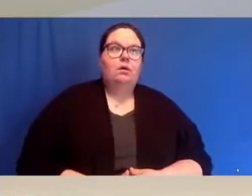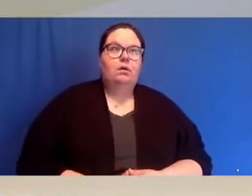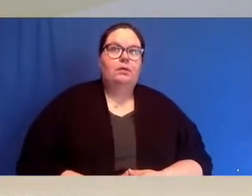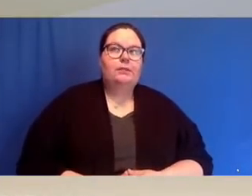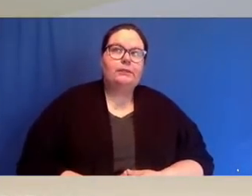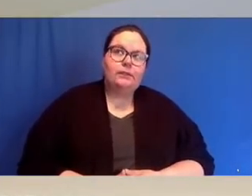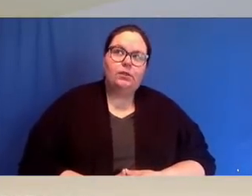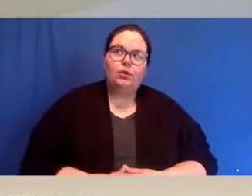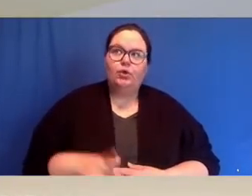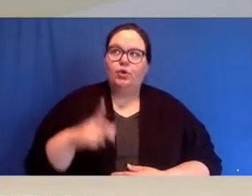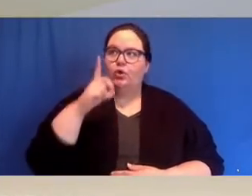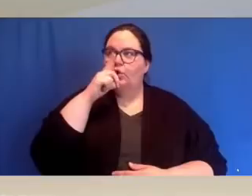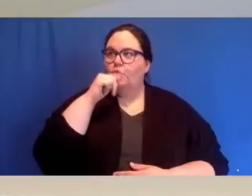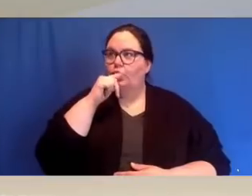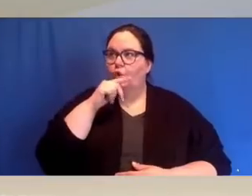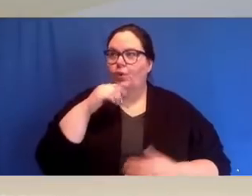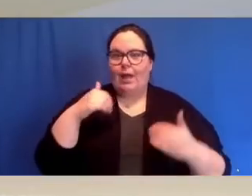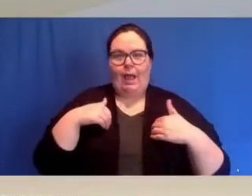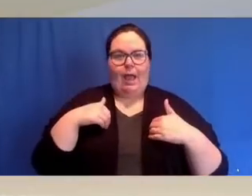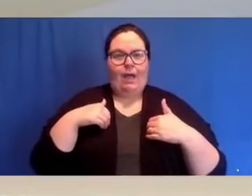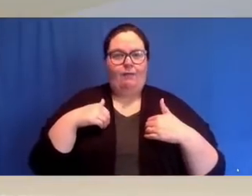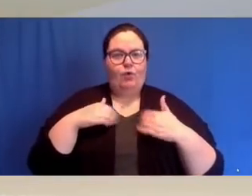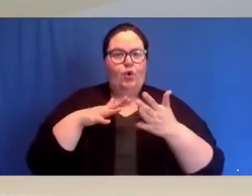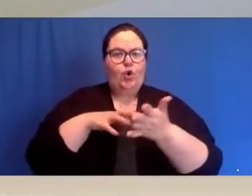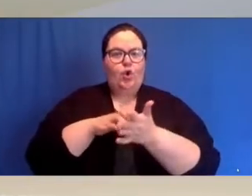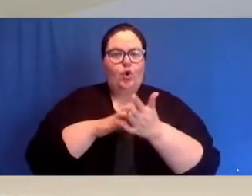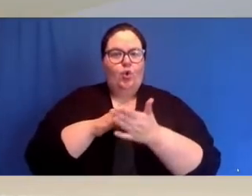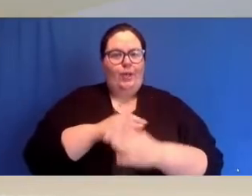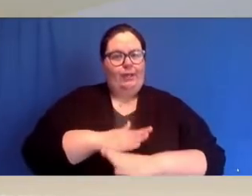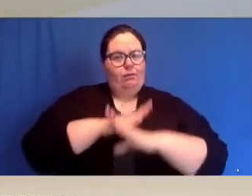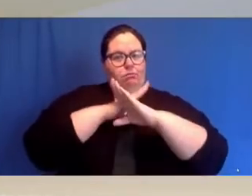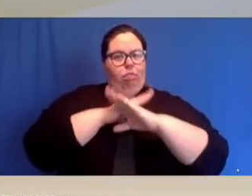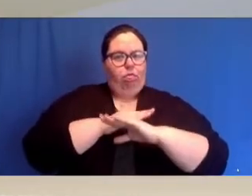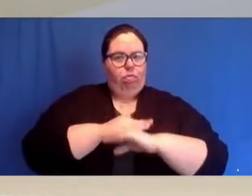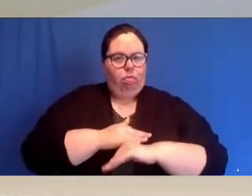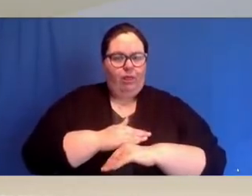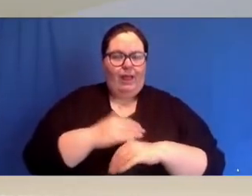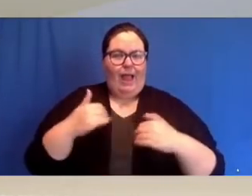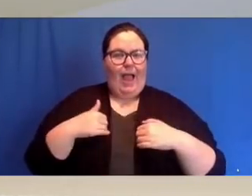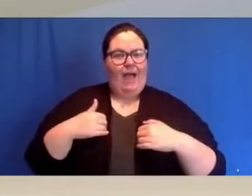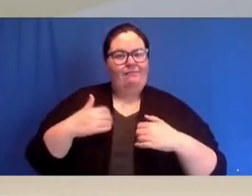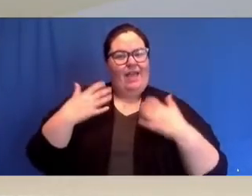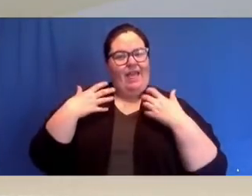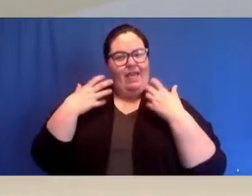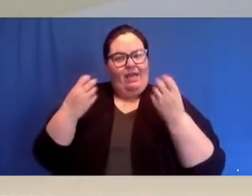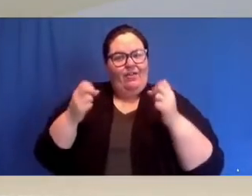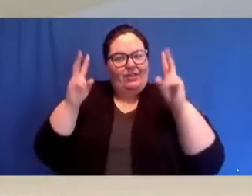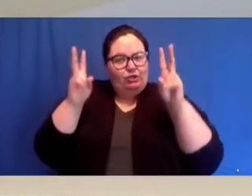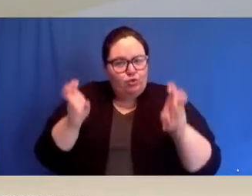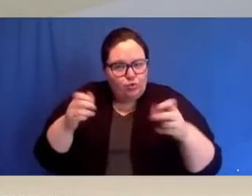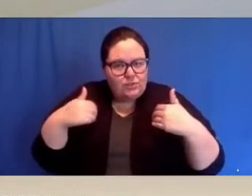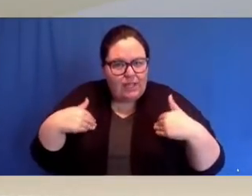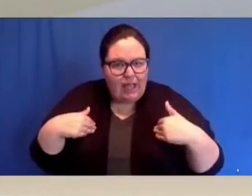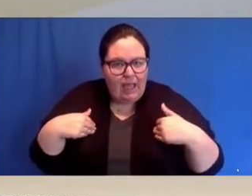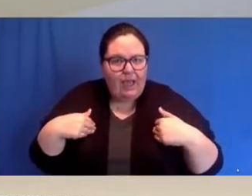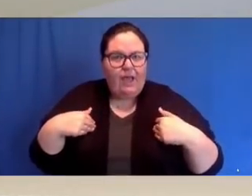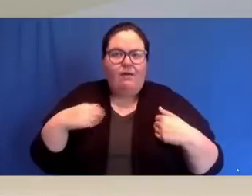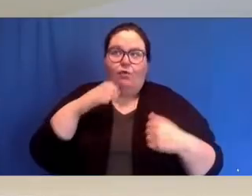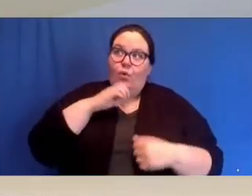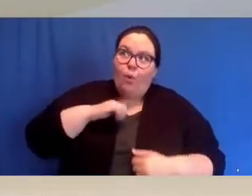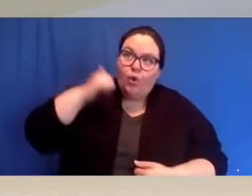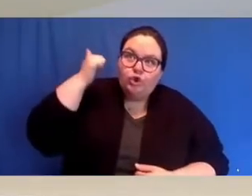with those who are immunocompromised, those who have underlying health conditions, who are